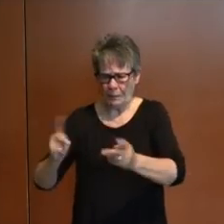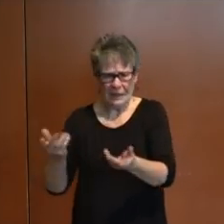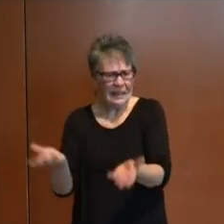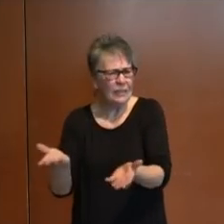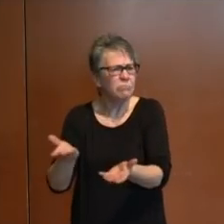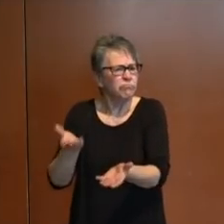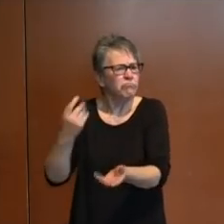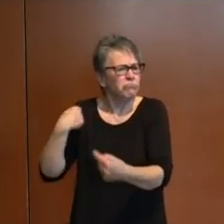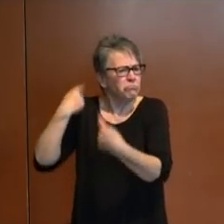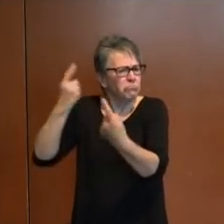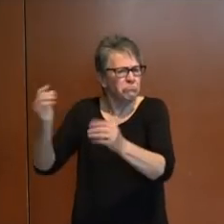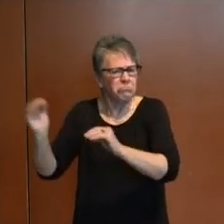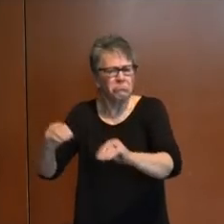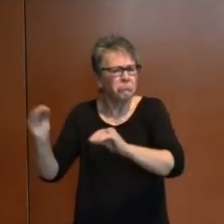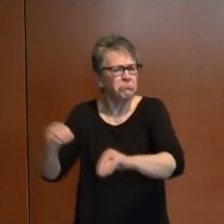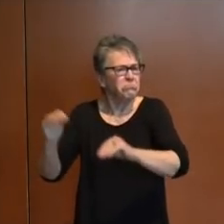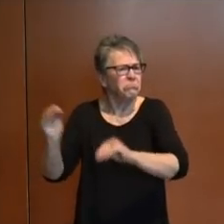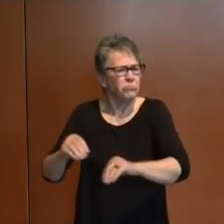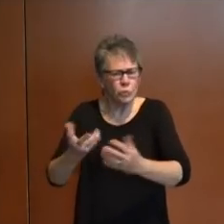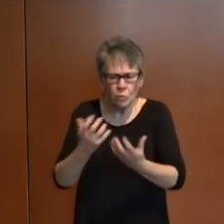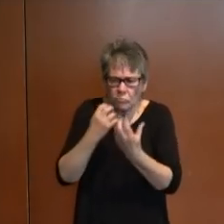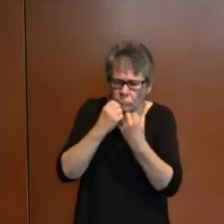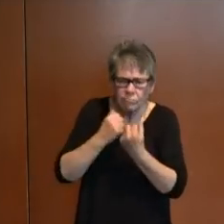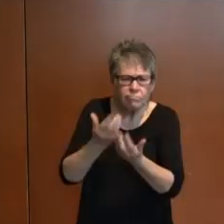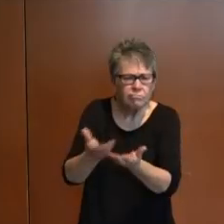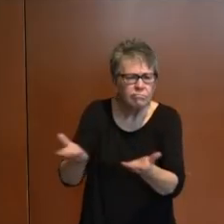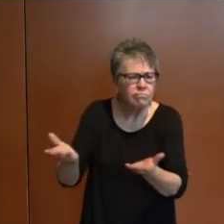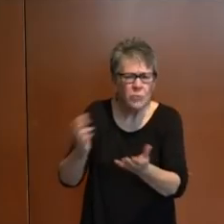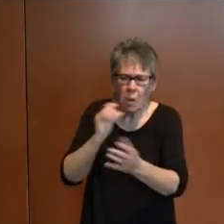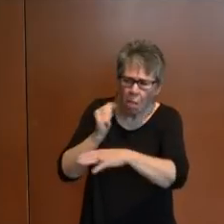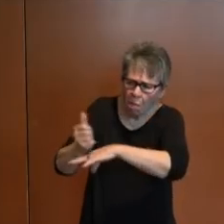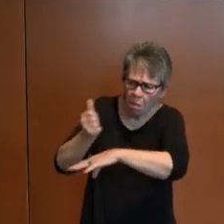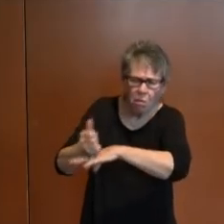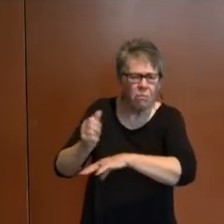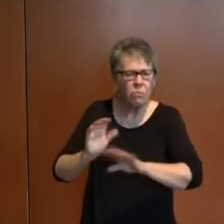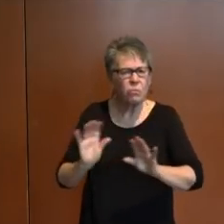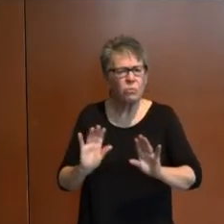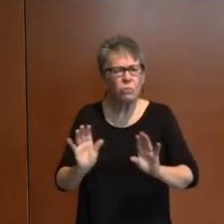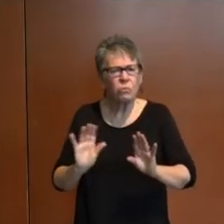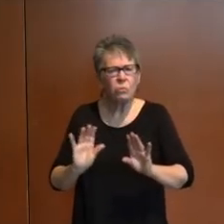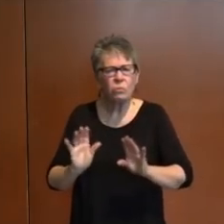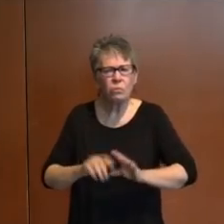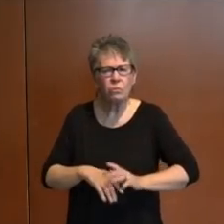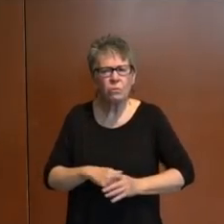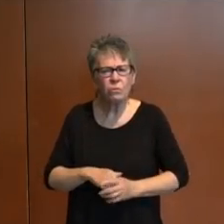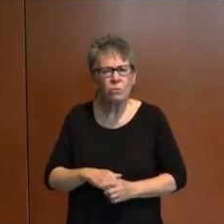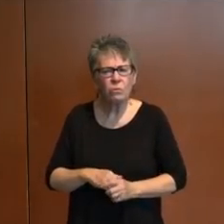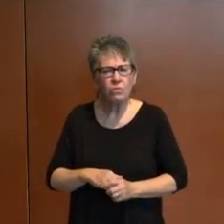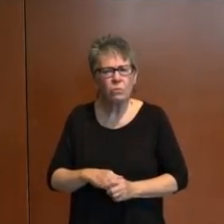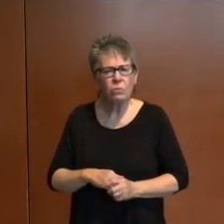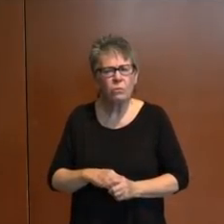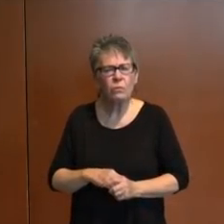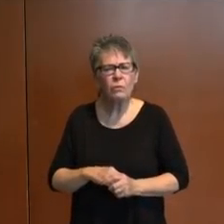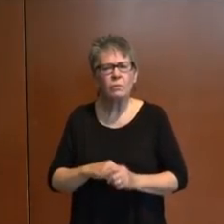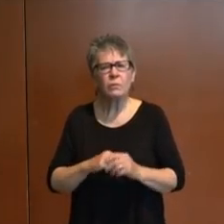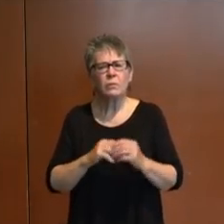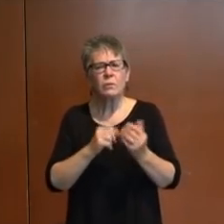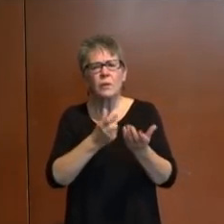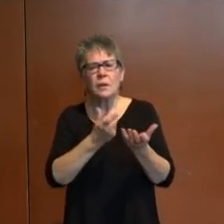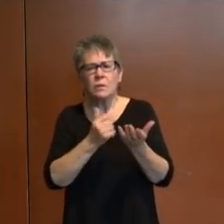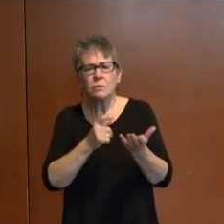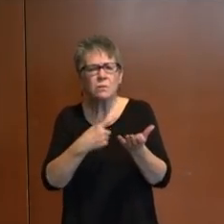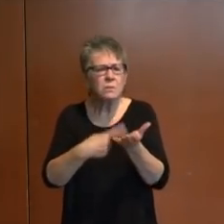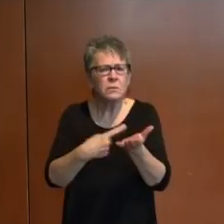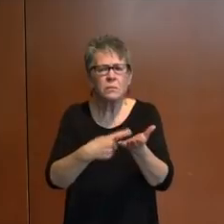this state, and people taking a couple of examples of non-compliant behavior.